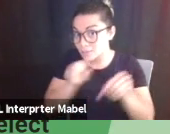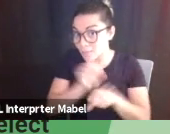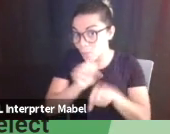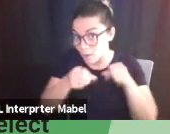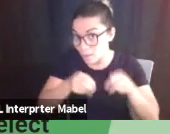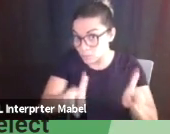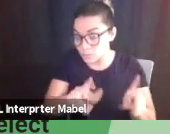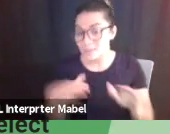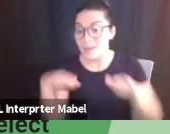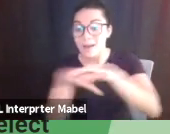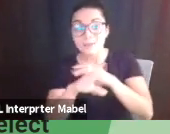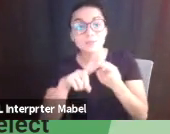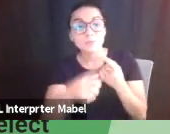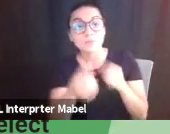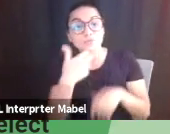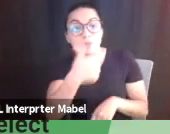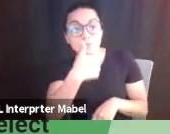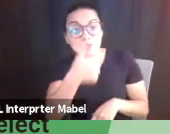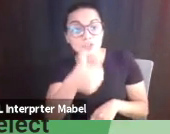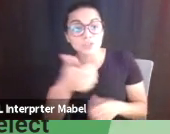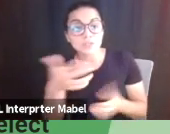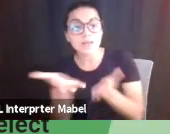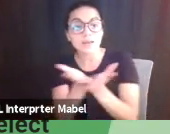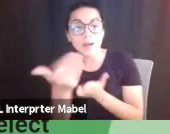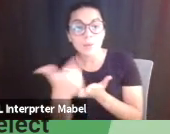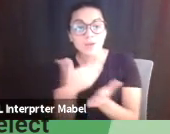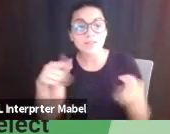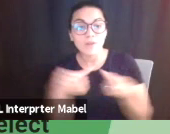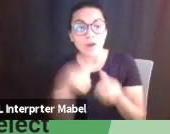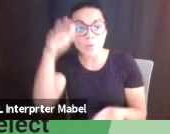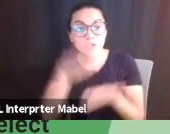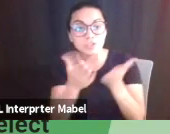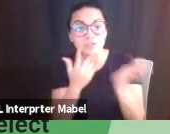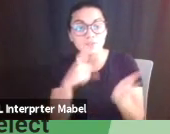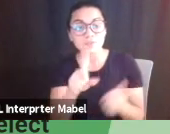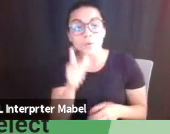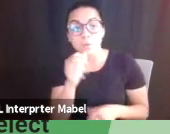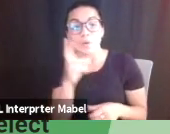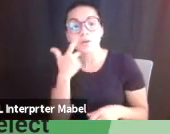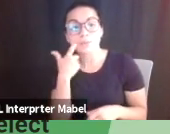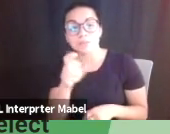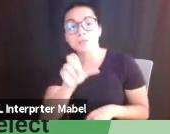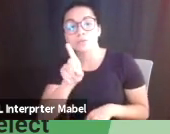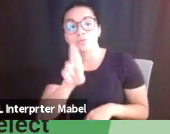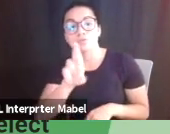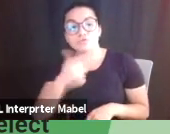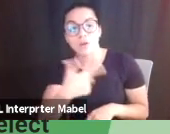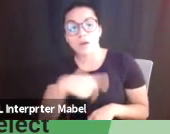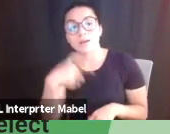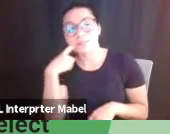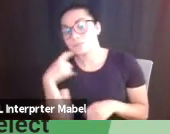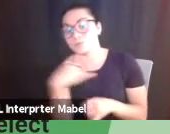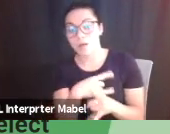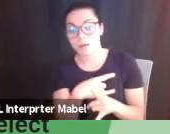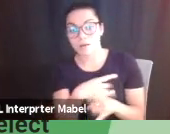transportation, comprehensive harm reduction services for drug and alcohol abuse, and societal norms